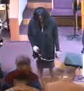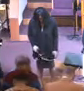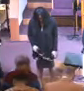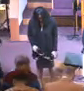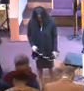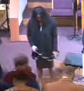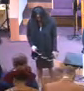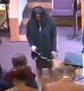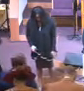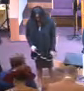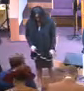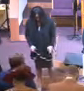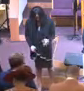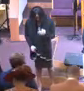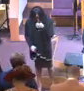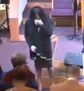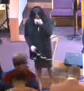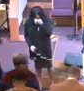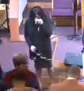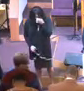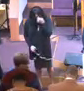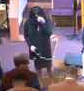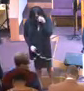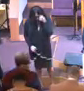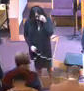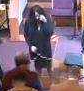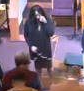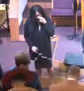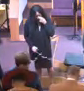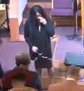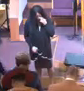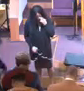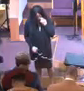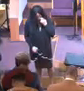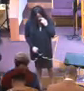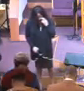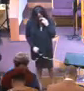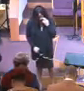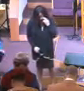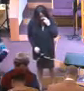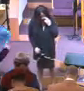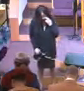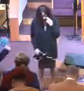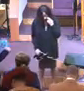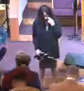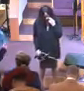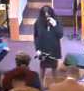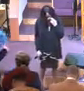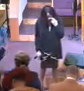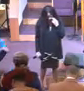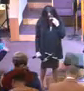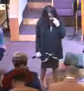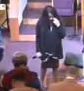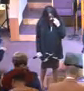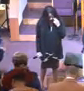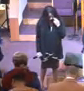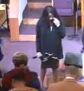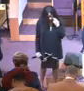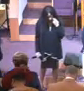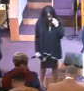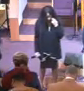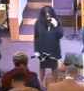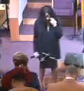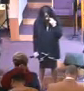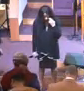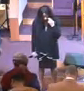Thanking you again for touching us with your finger and touch of love, Lord. Lord, we've done nothing to deserve that, but because of your goodness